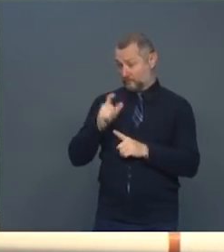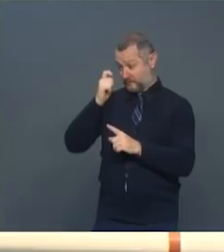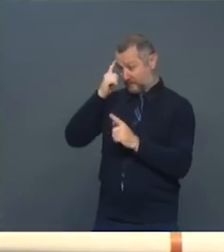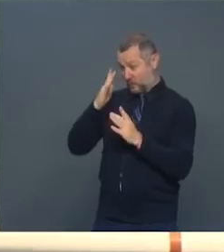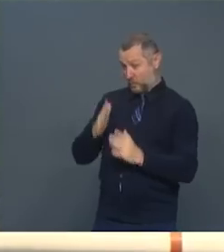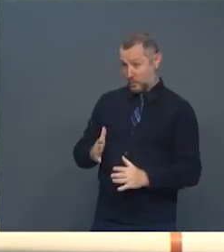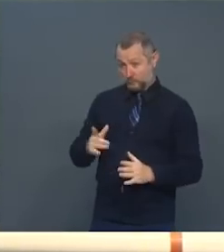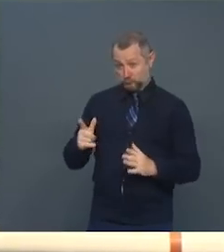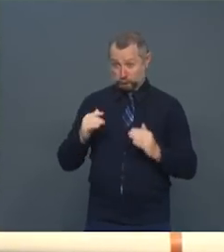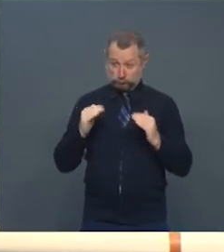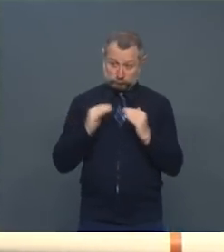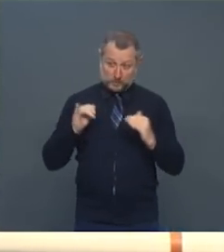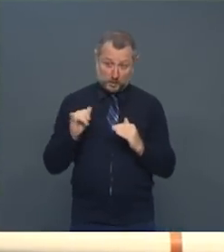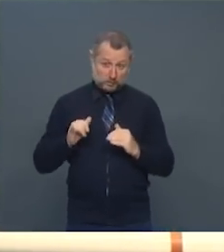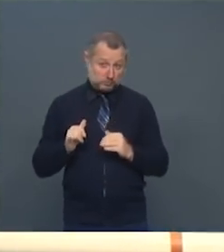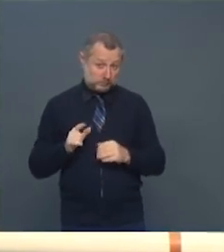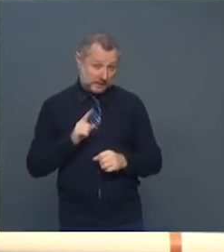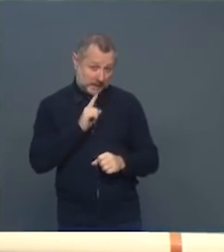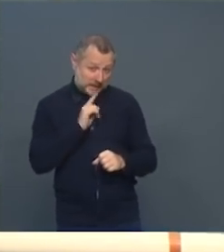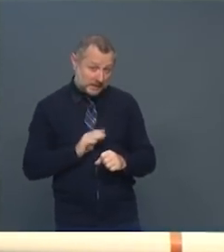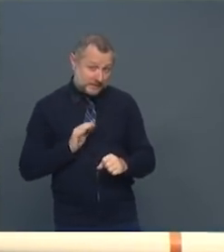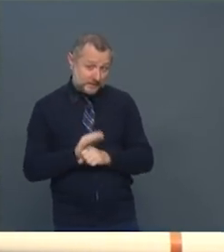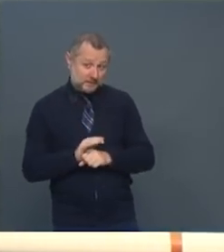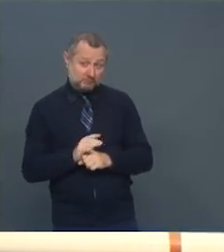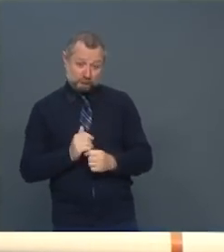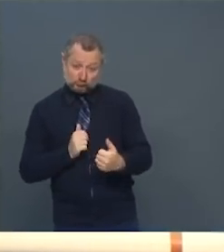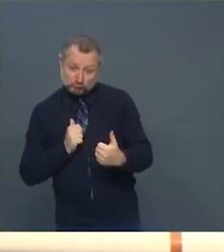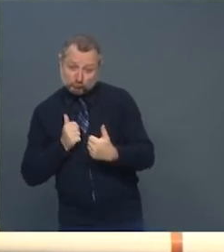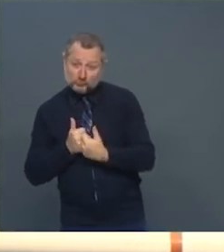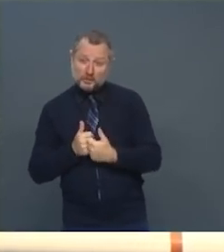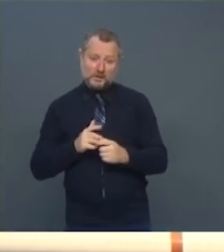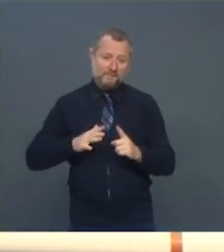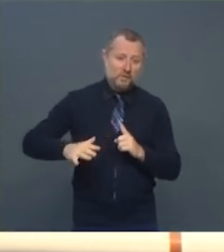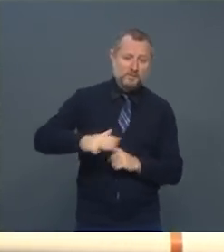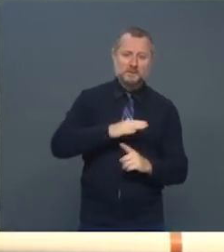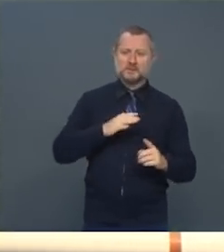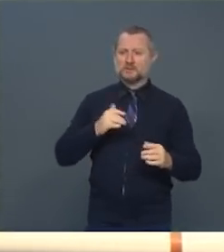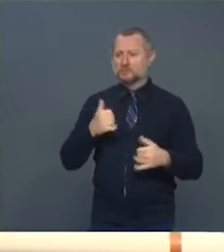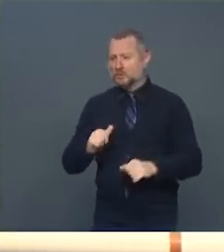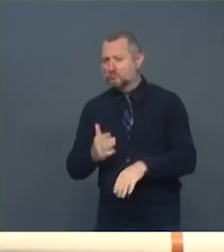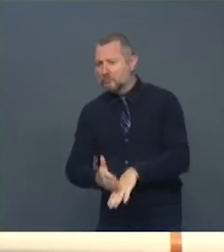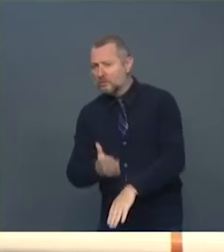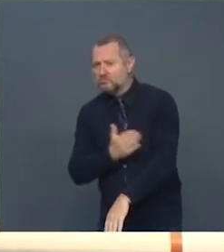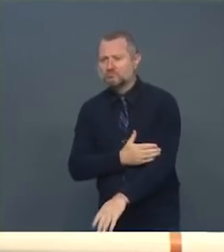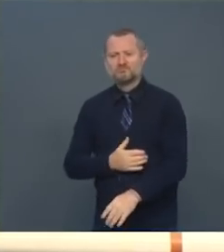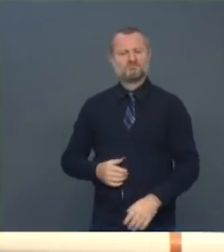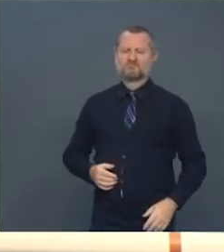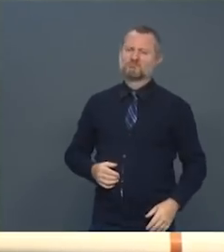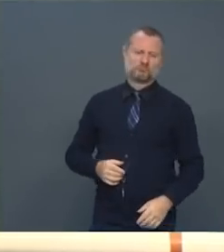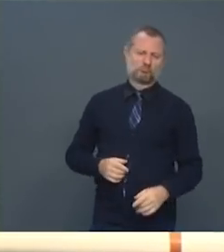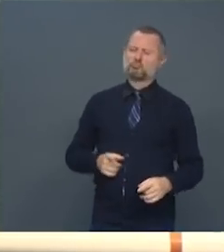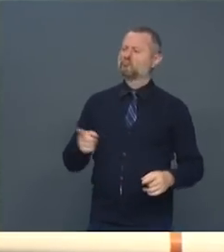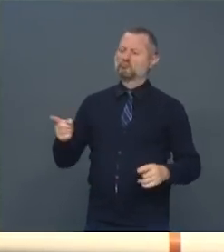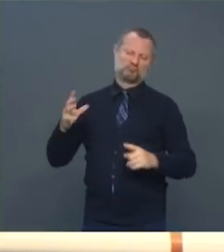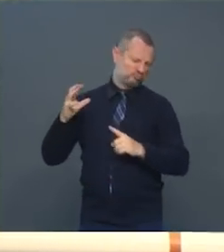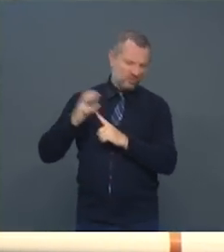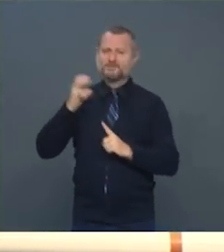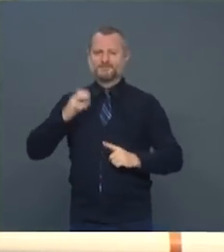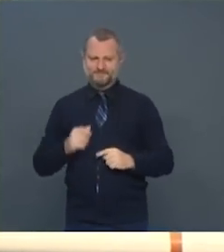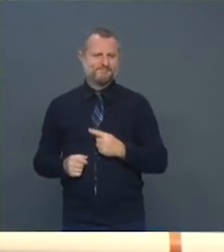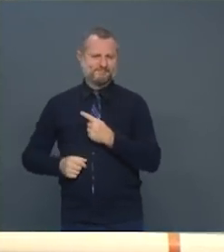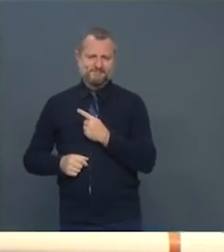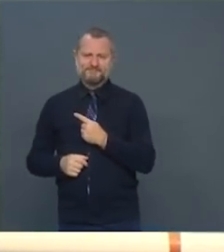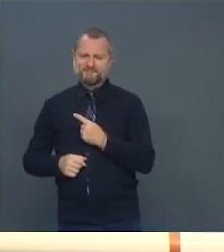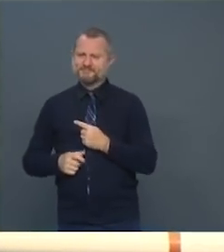that is as committed to addressing environmental problems and righting the wrongs of the past as Governor Andrew Cuomo. He's established a